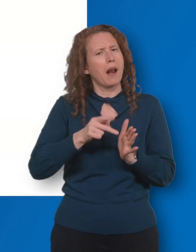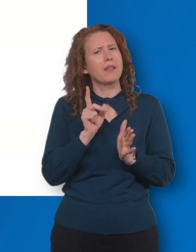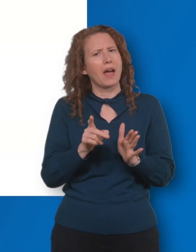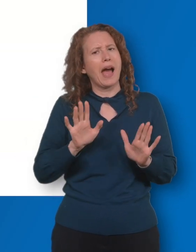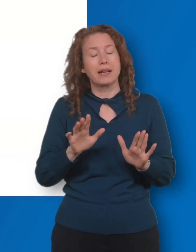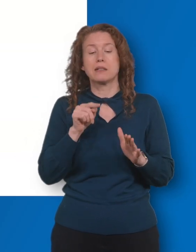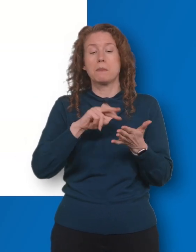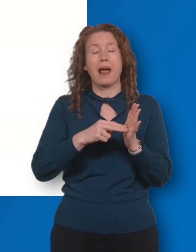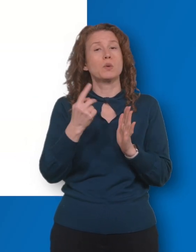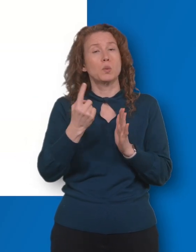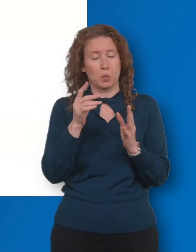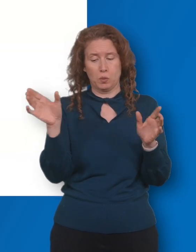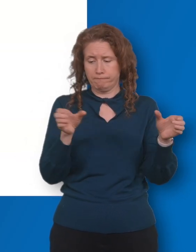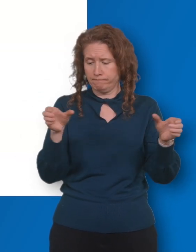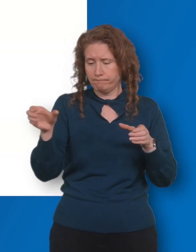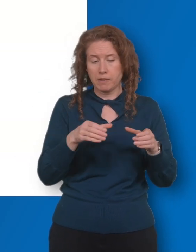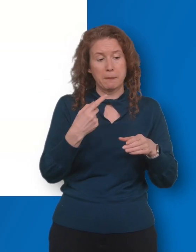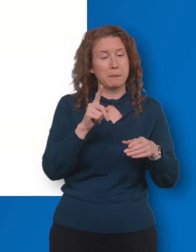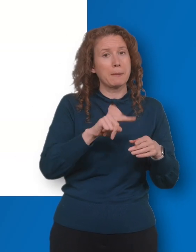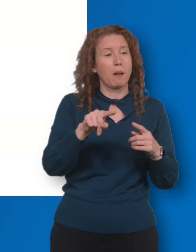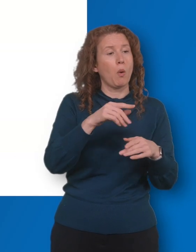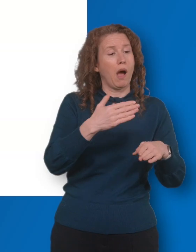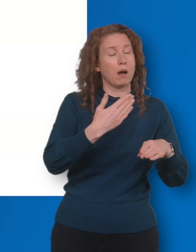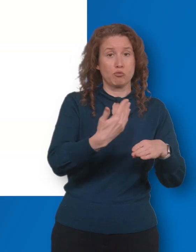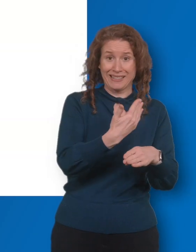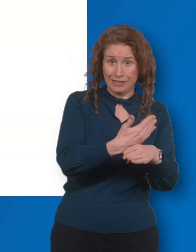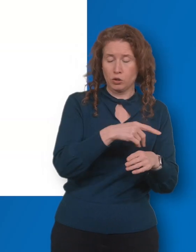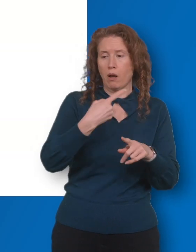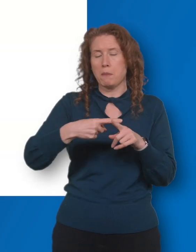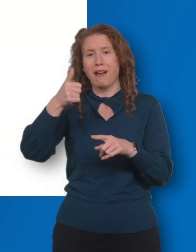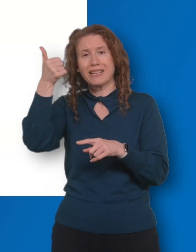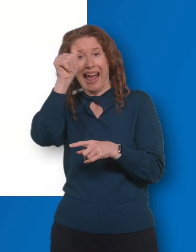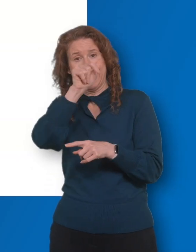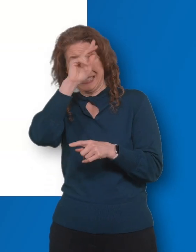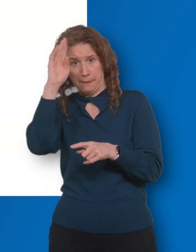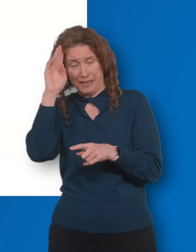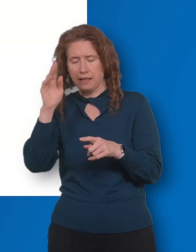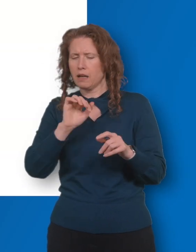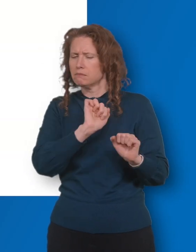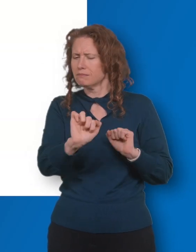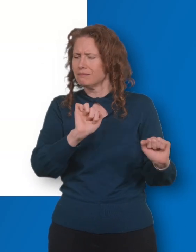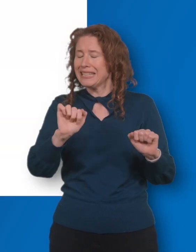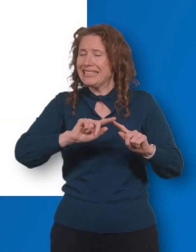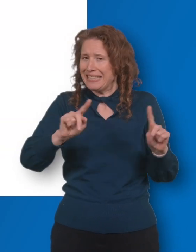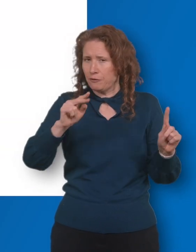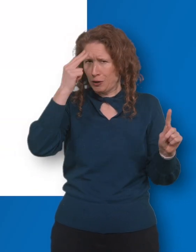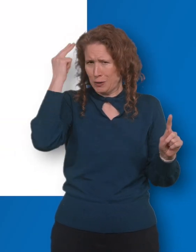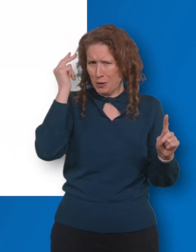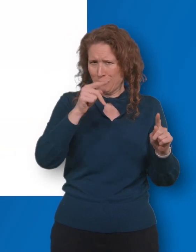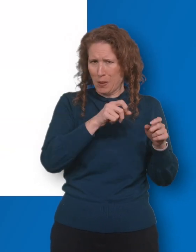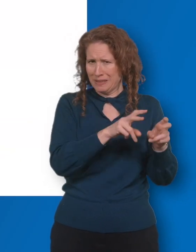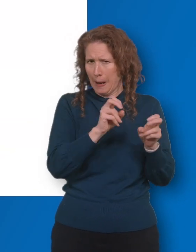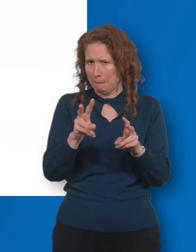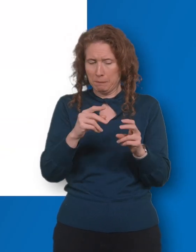of practitioners and academics with very different neurotypes, so a whole range represented of